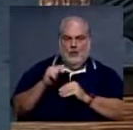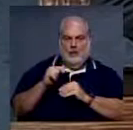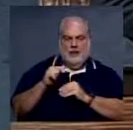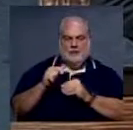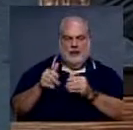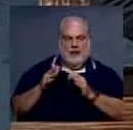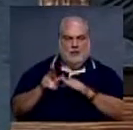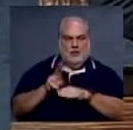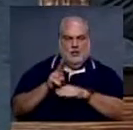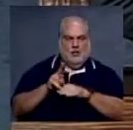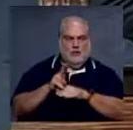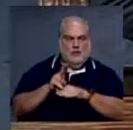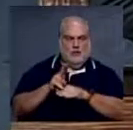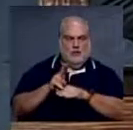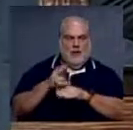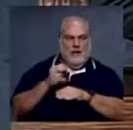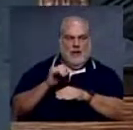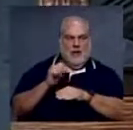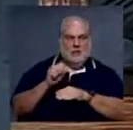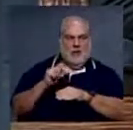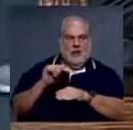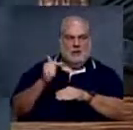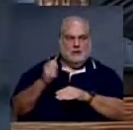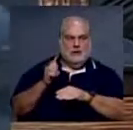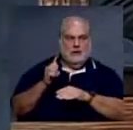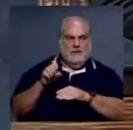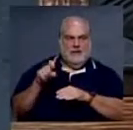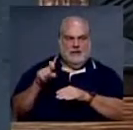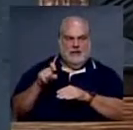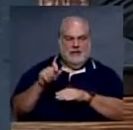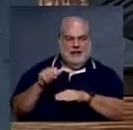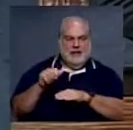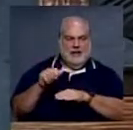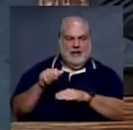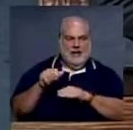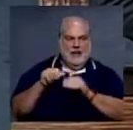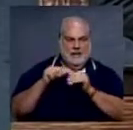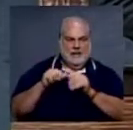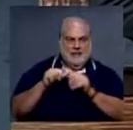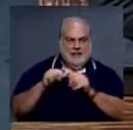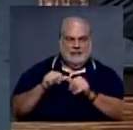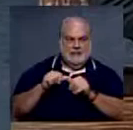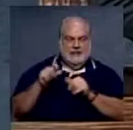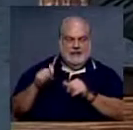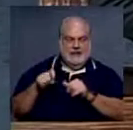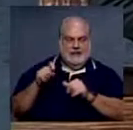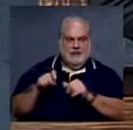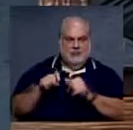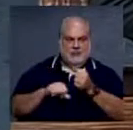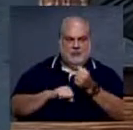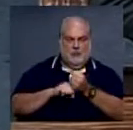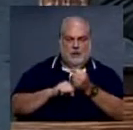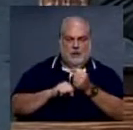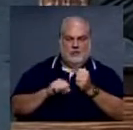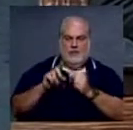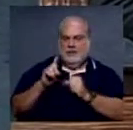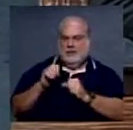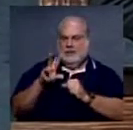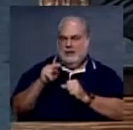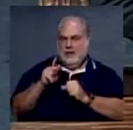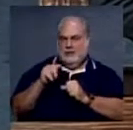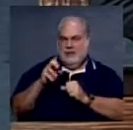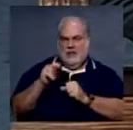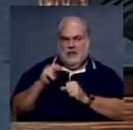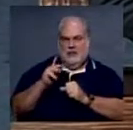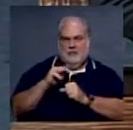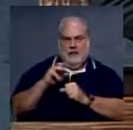site. Hounds Lounge has determined a need existed for this service to support pet owners in the downtown and midtown areas, and